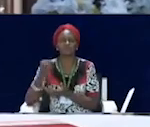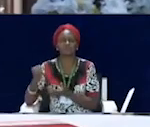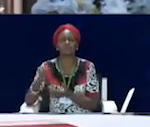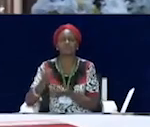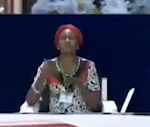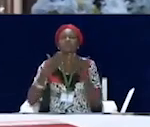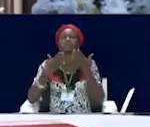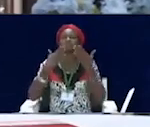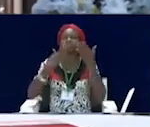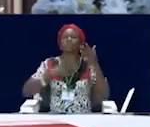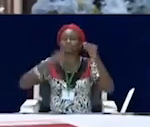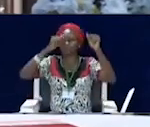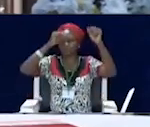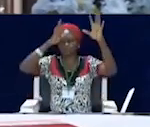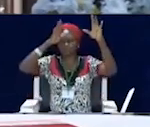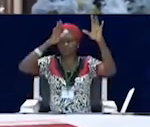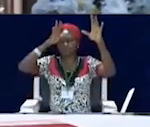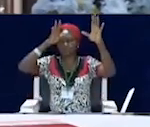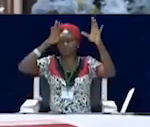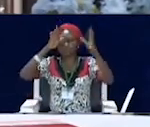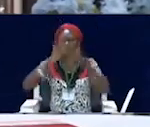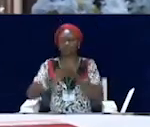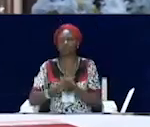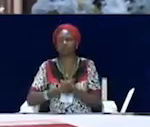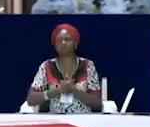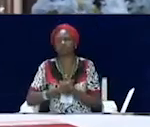Thank you, my Father.